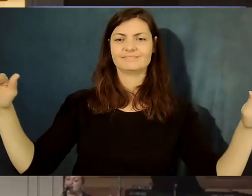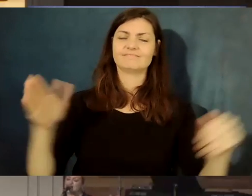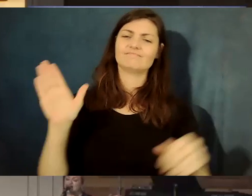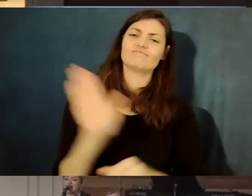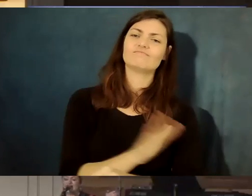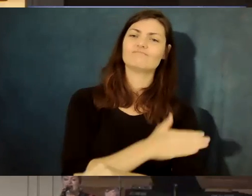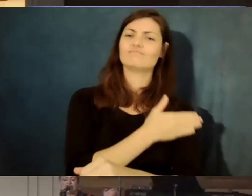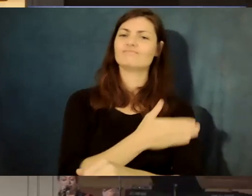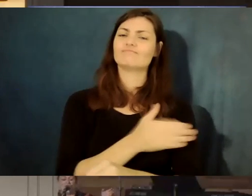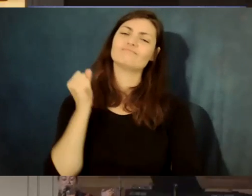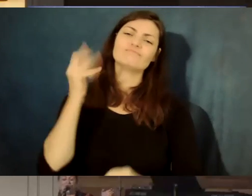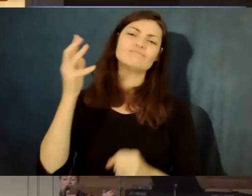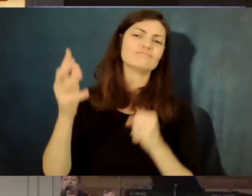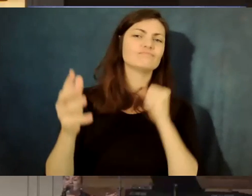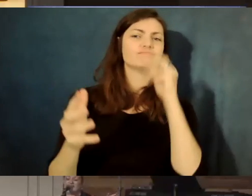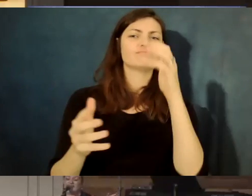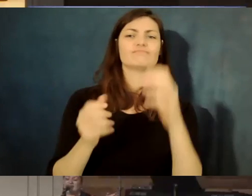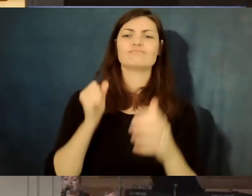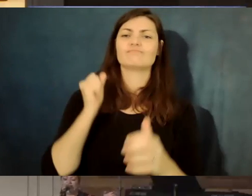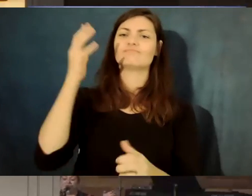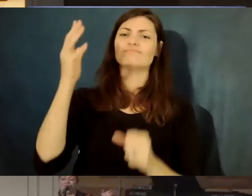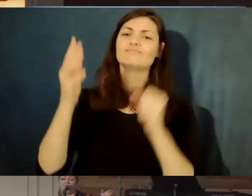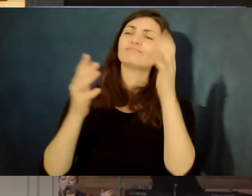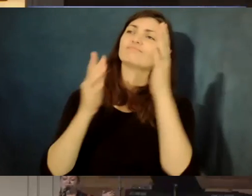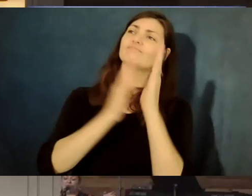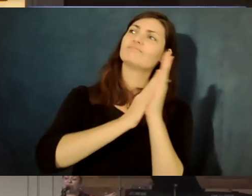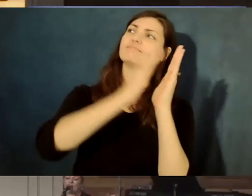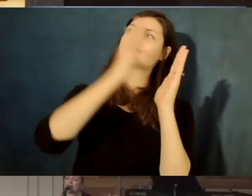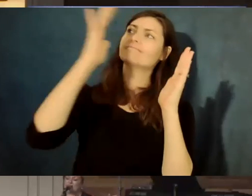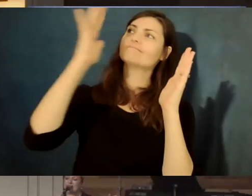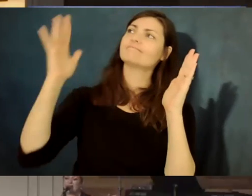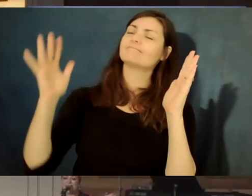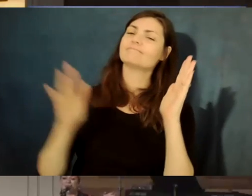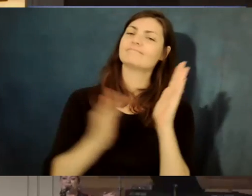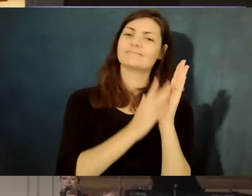angels, sing in